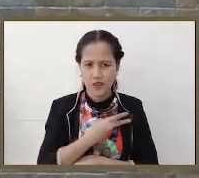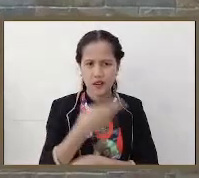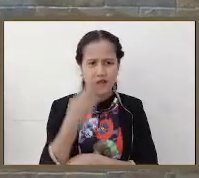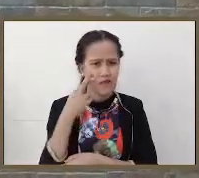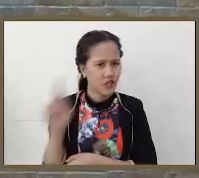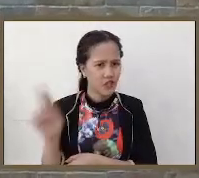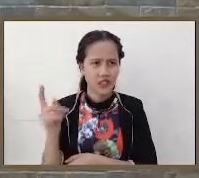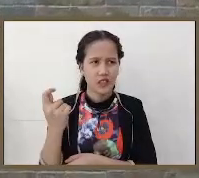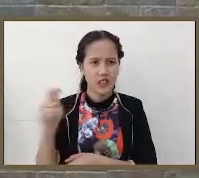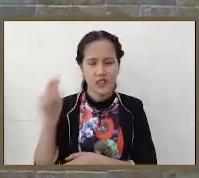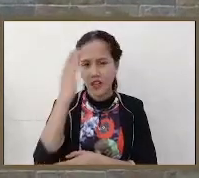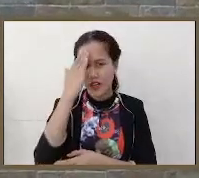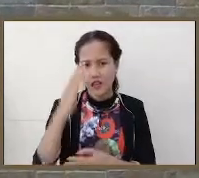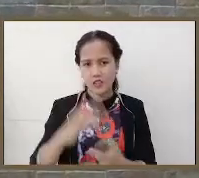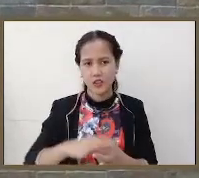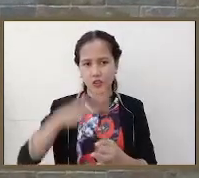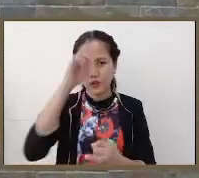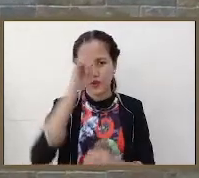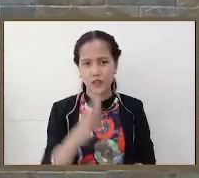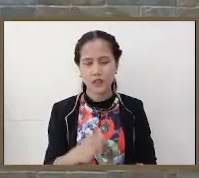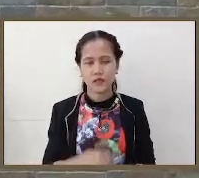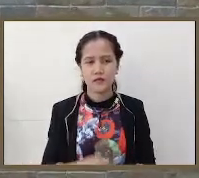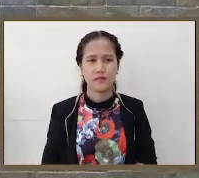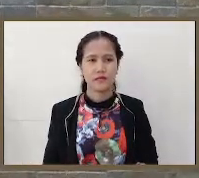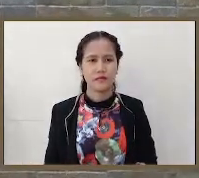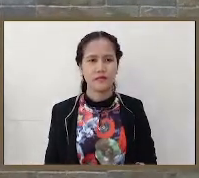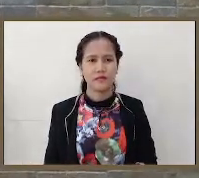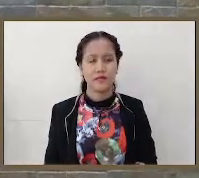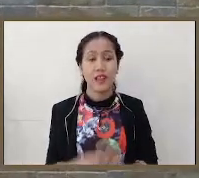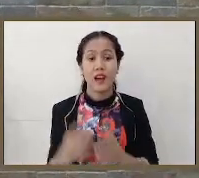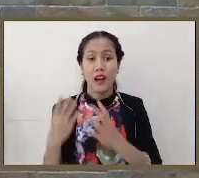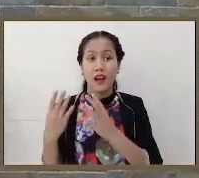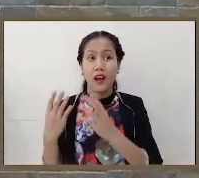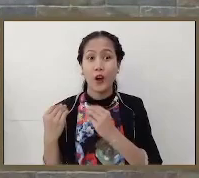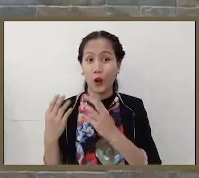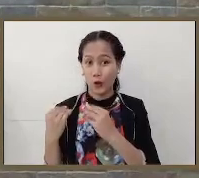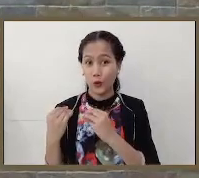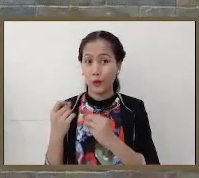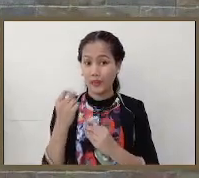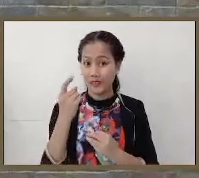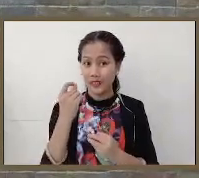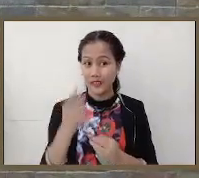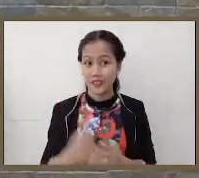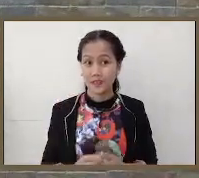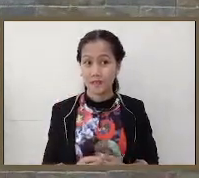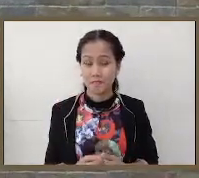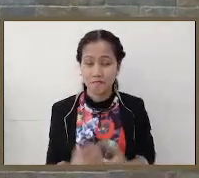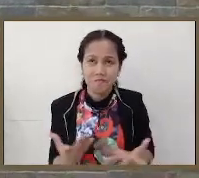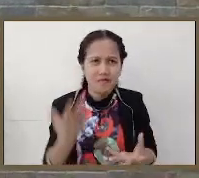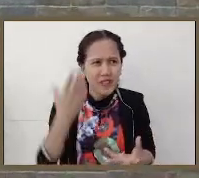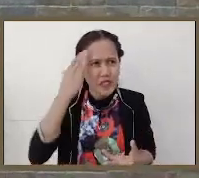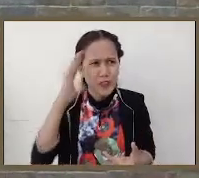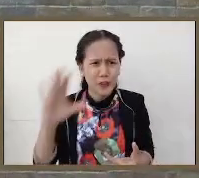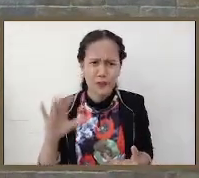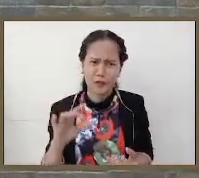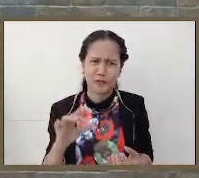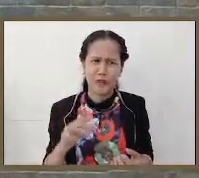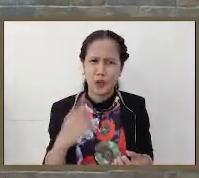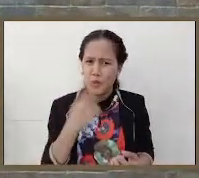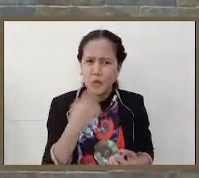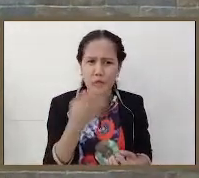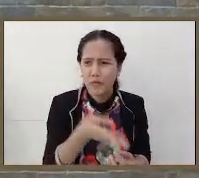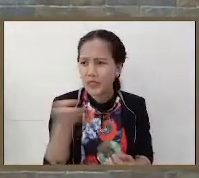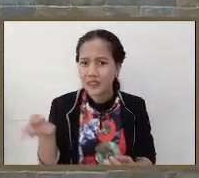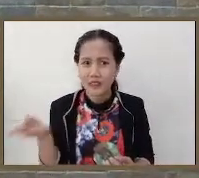the knowledge of God. You see, I don't know, mga kapatid, kung sino sa atin, kung hindi natin alam kung sino sa atin ang gumagawa niyan, but